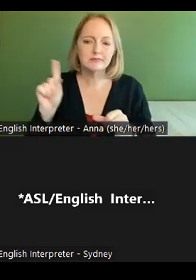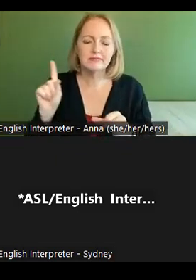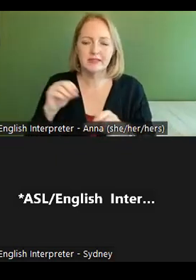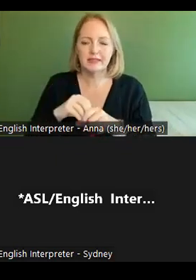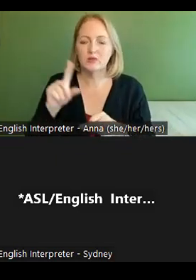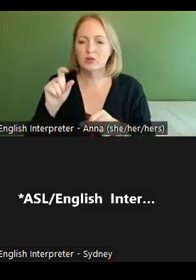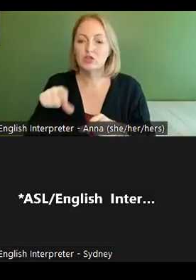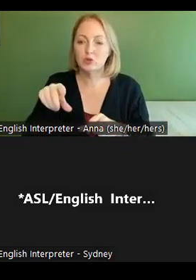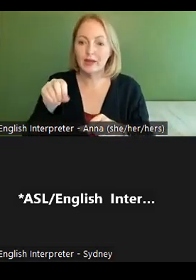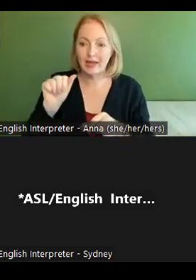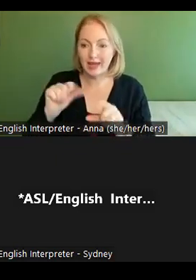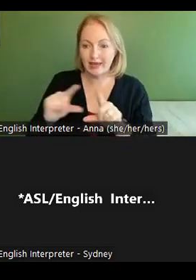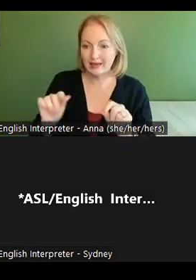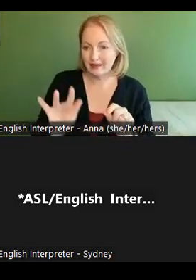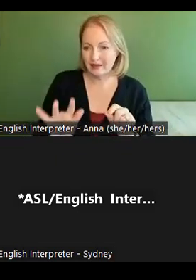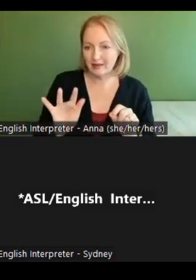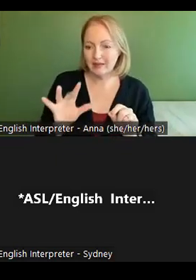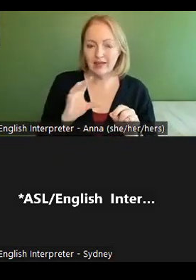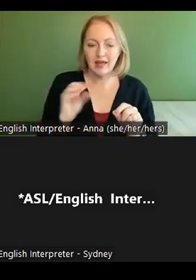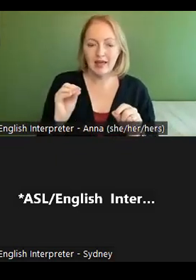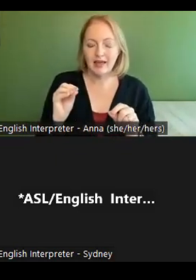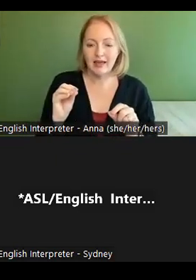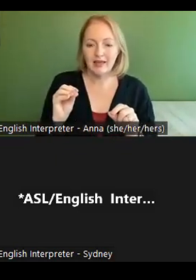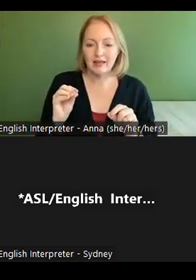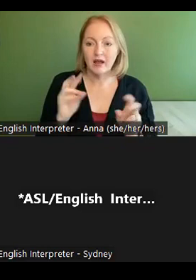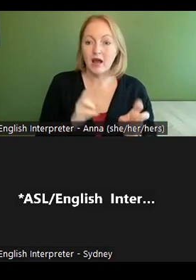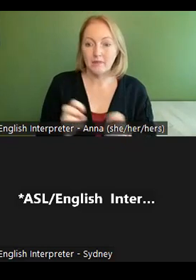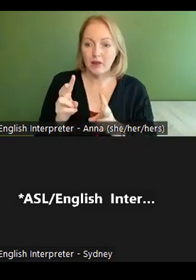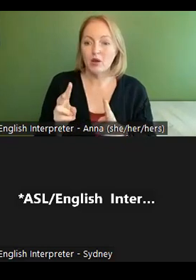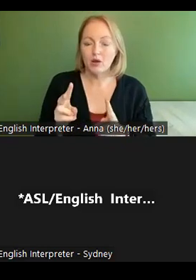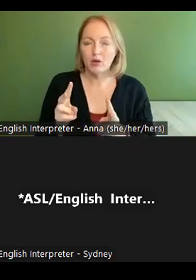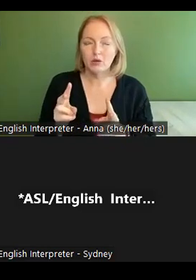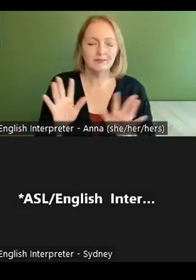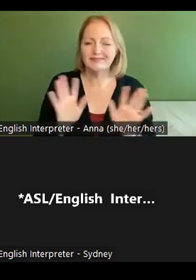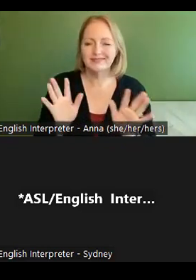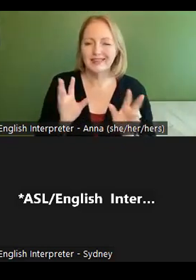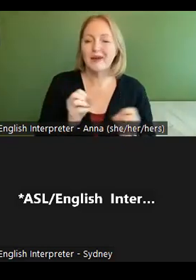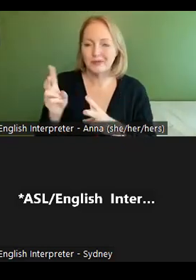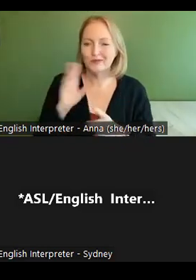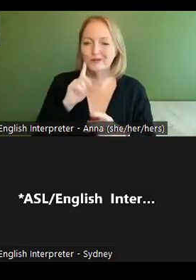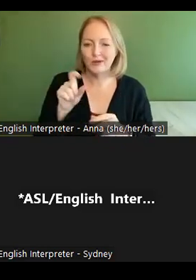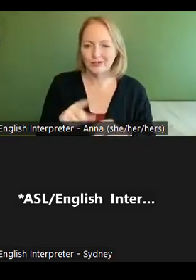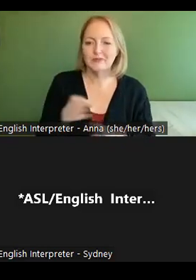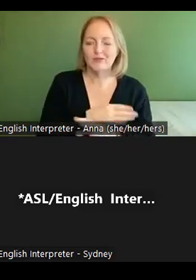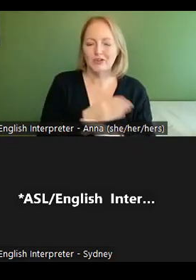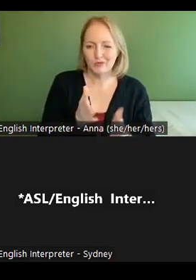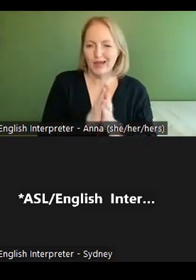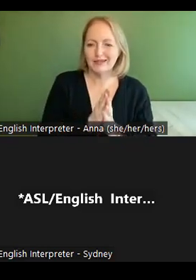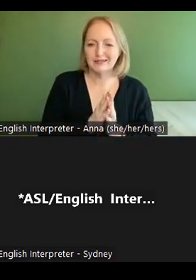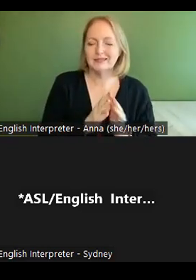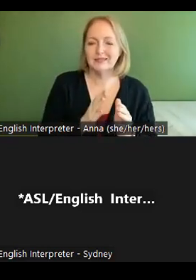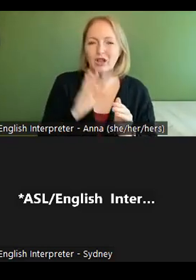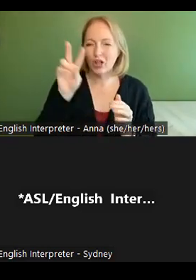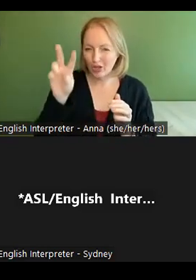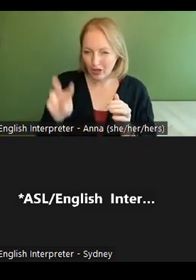and answers, and you can also able to upvote them. Before you ask a question, please look